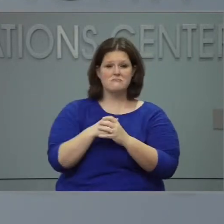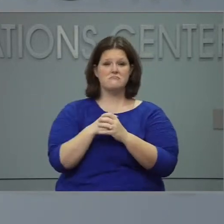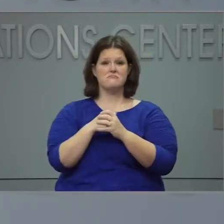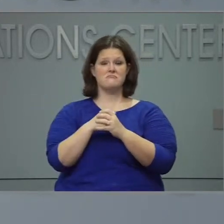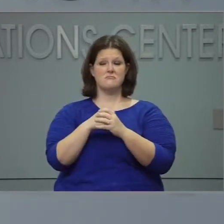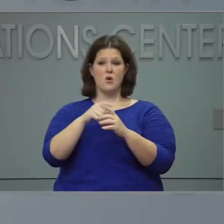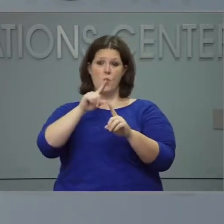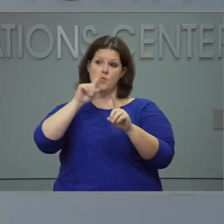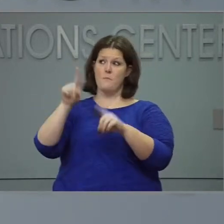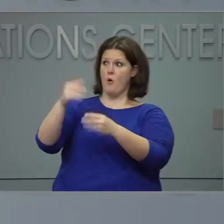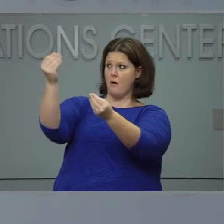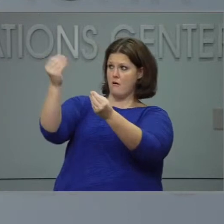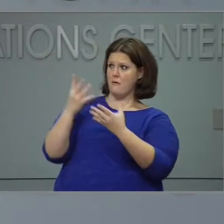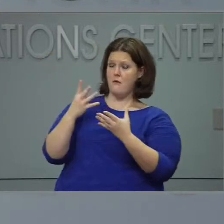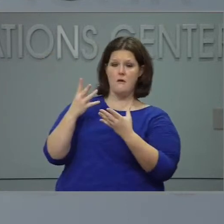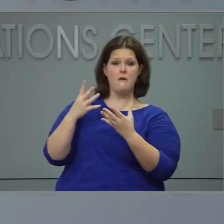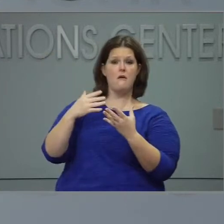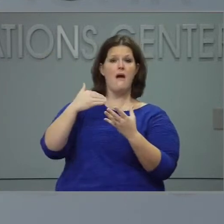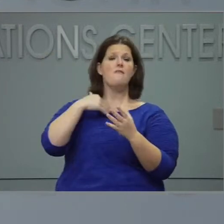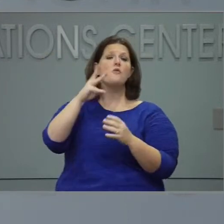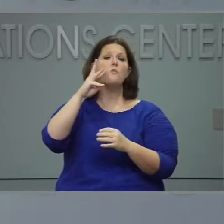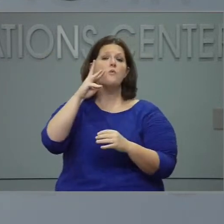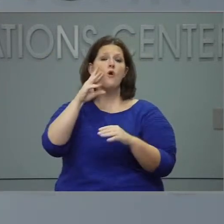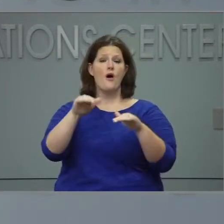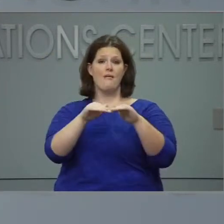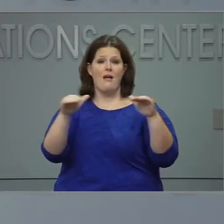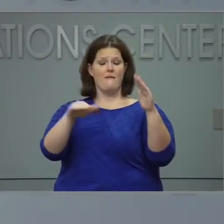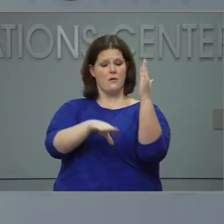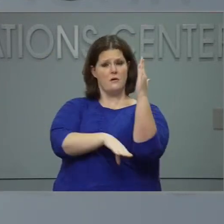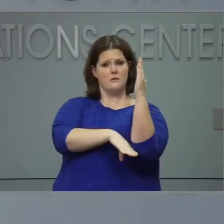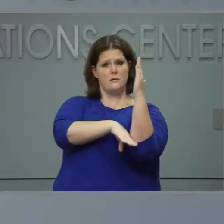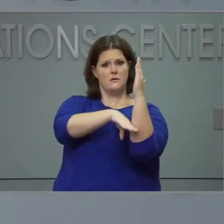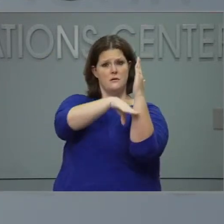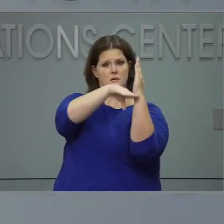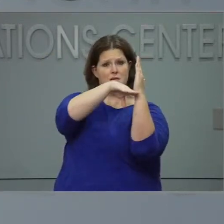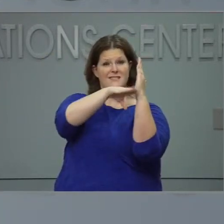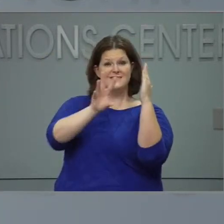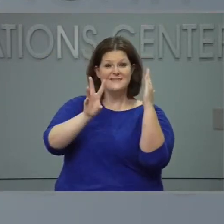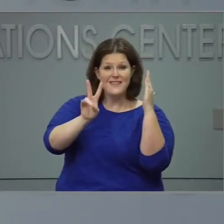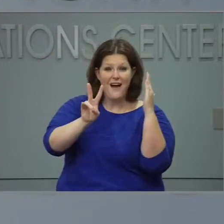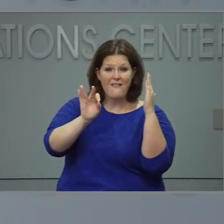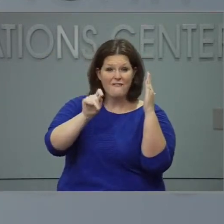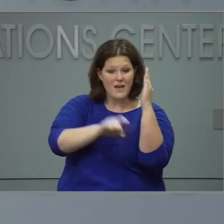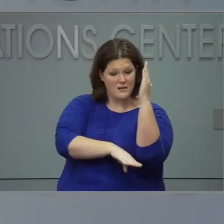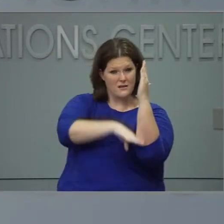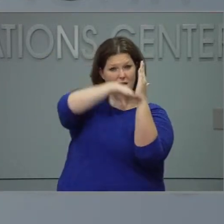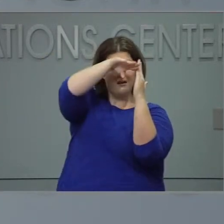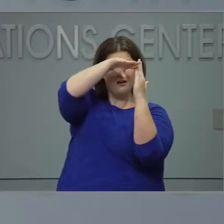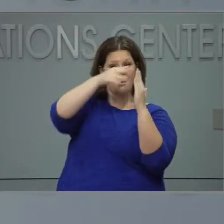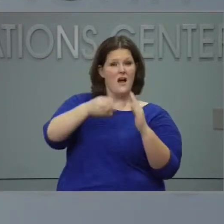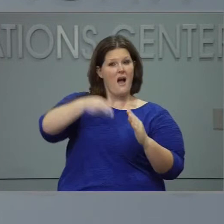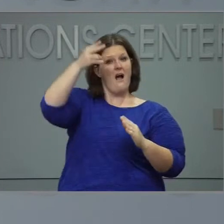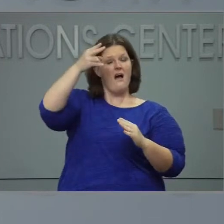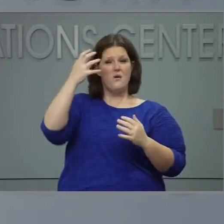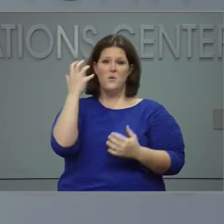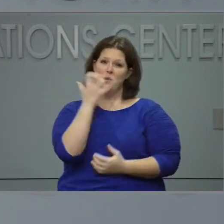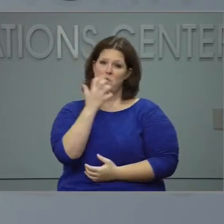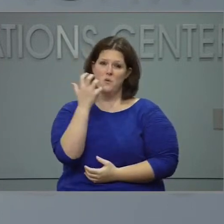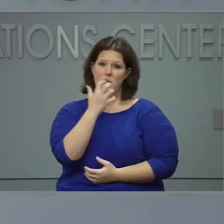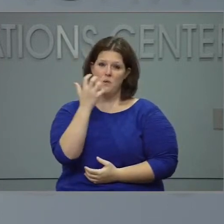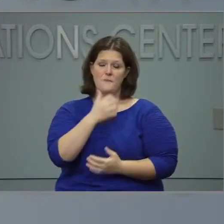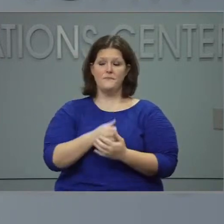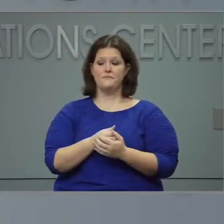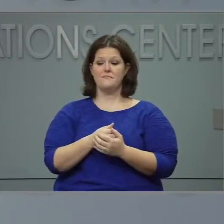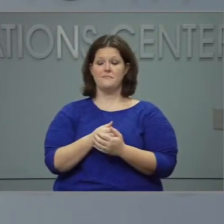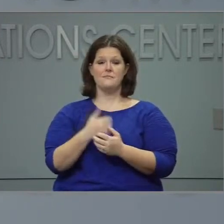levels reaching 3 to 7 feet higher than their previous high water mark. Overnight, approximately 98